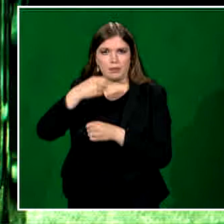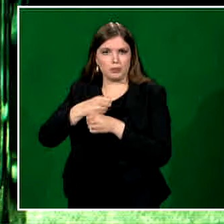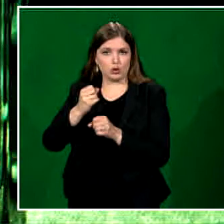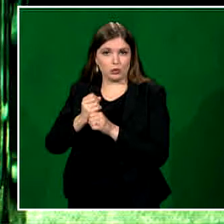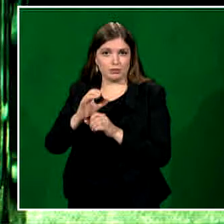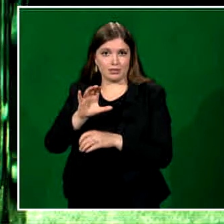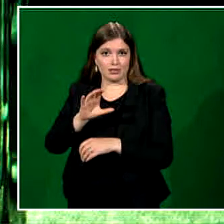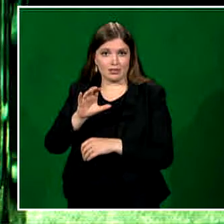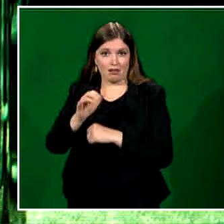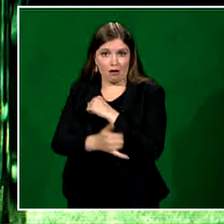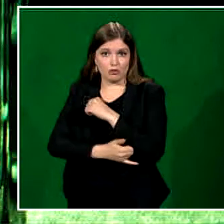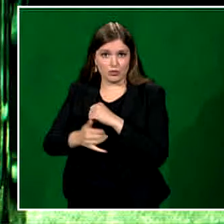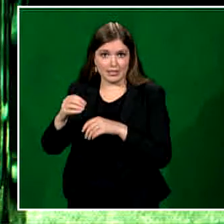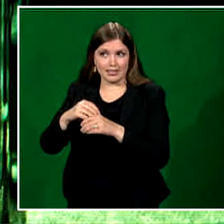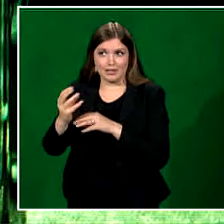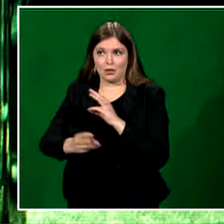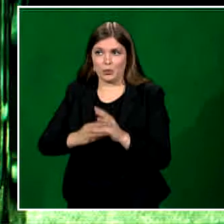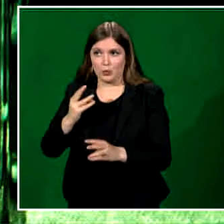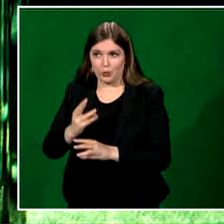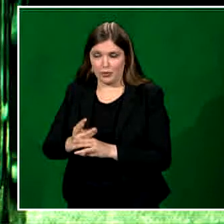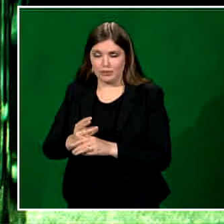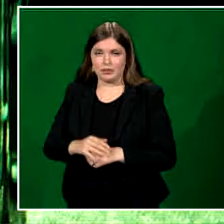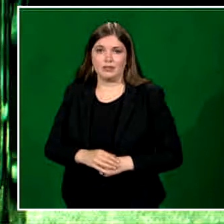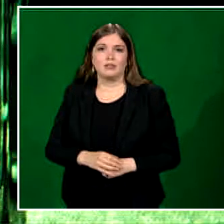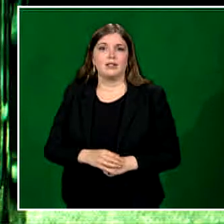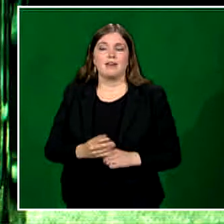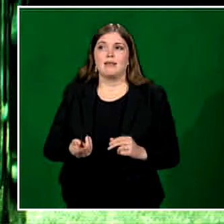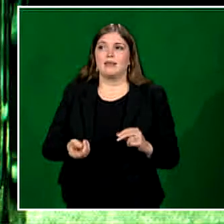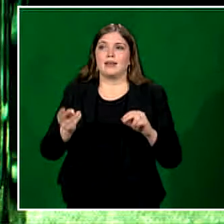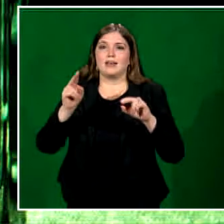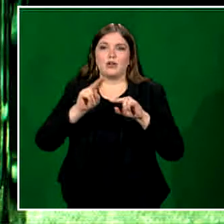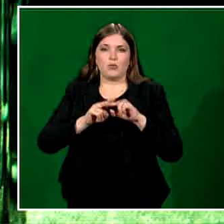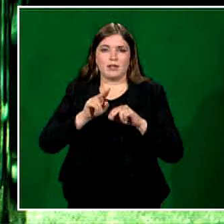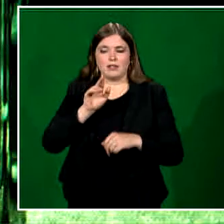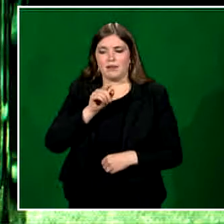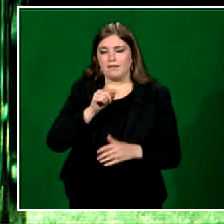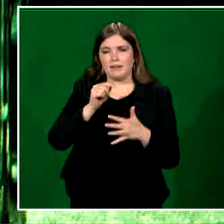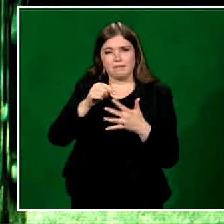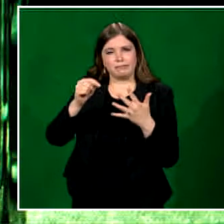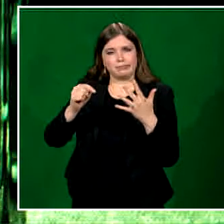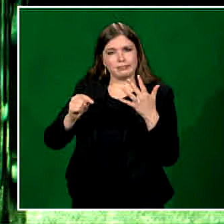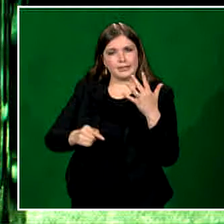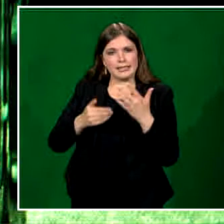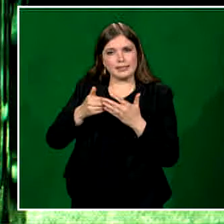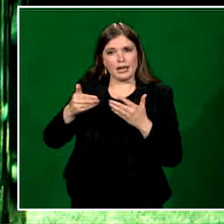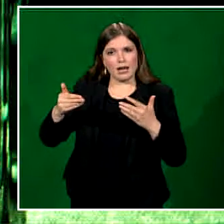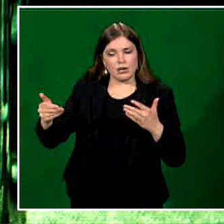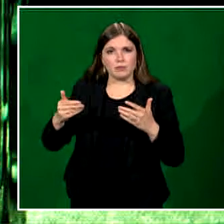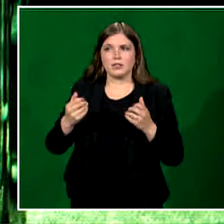The increasing production of pineapple processed items results in massive waste generation. This is mainly due